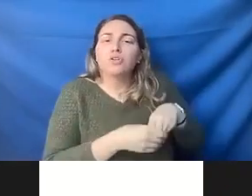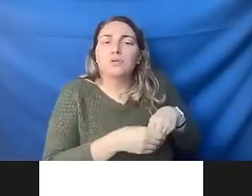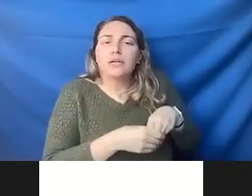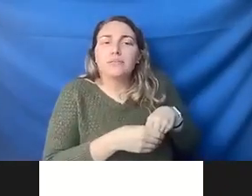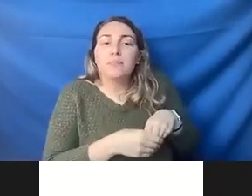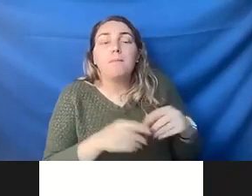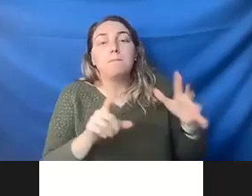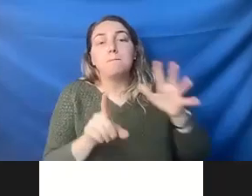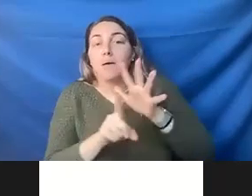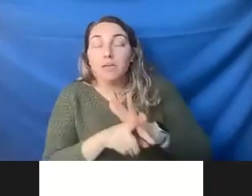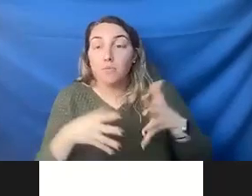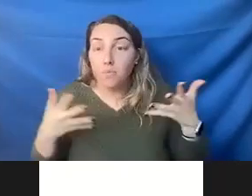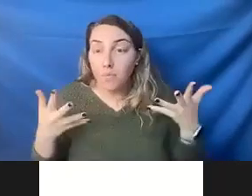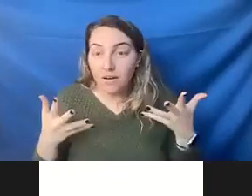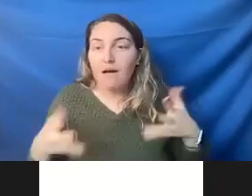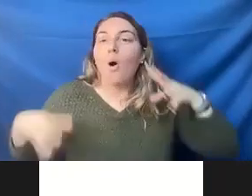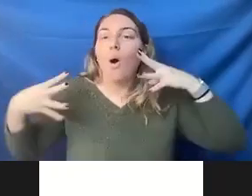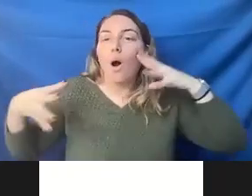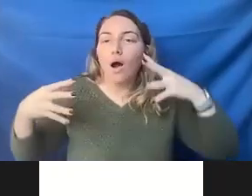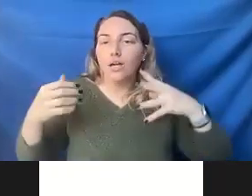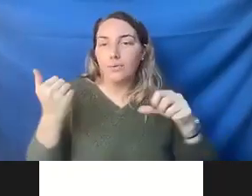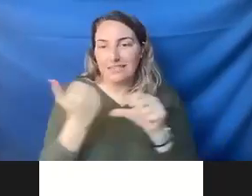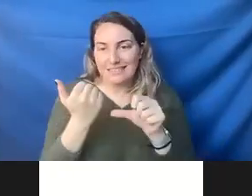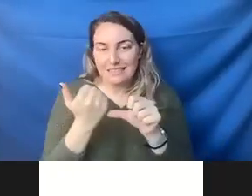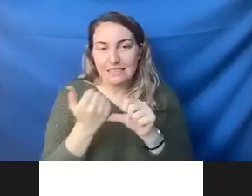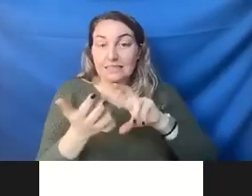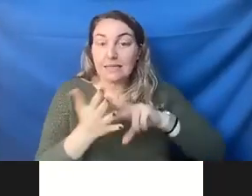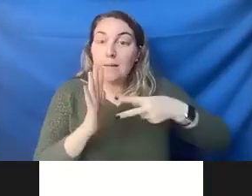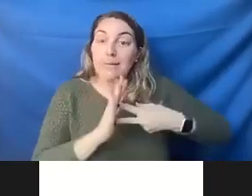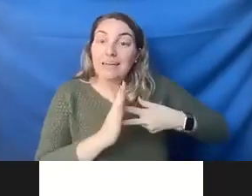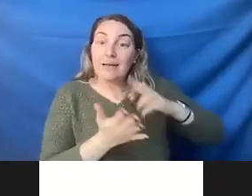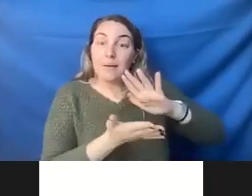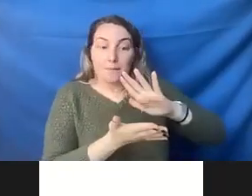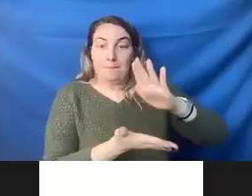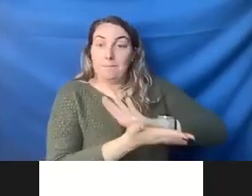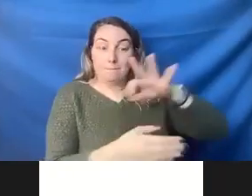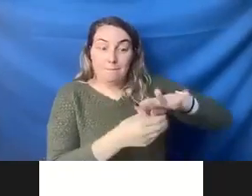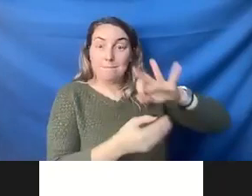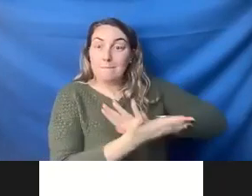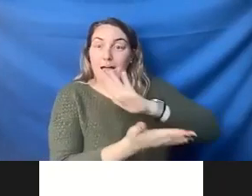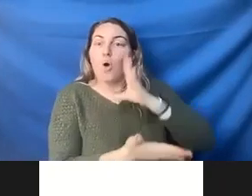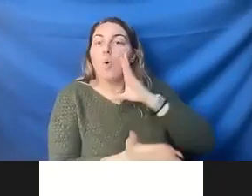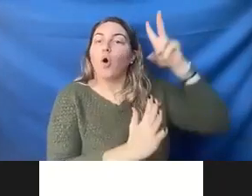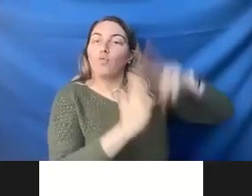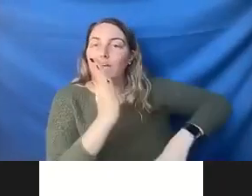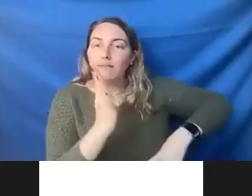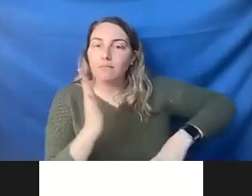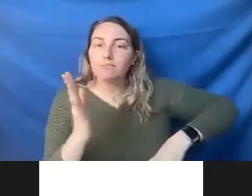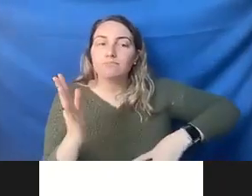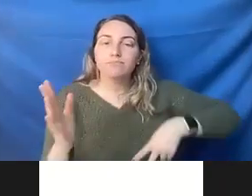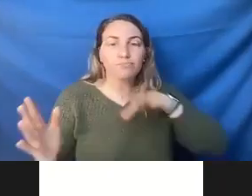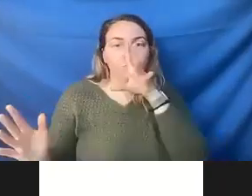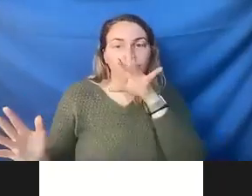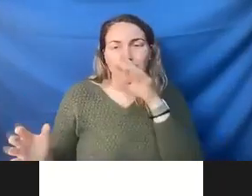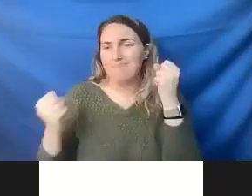is the audio assistance, in which the ballot is read aloud to the voter in all languages of that ballot. Many voters choose